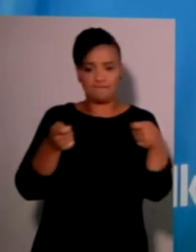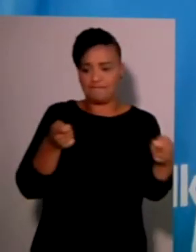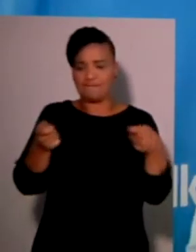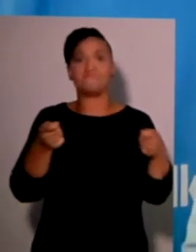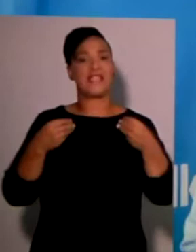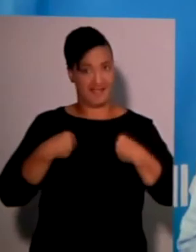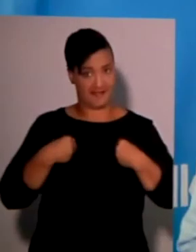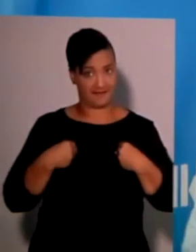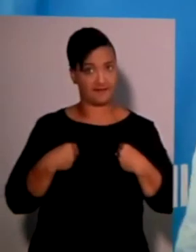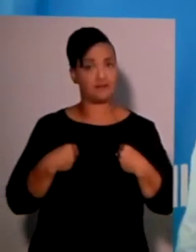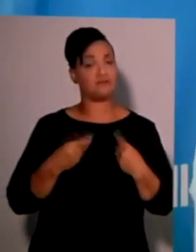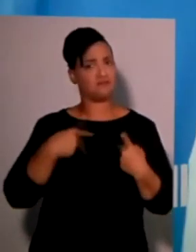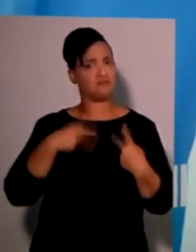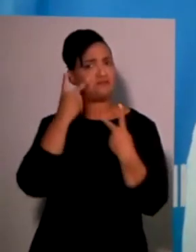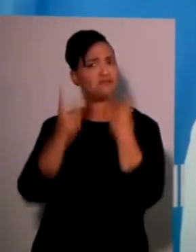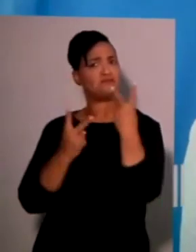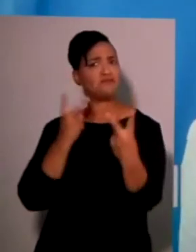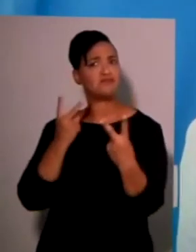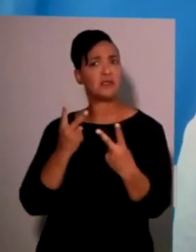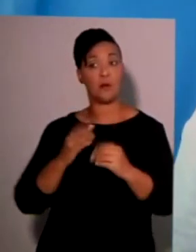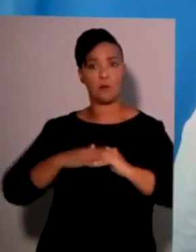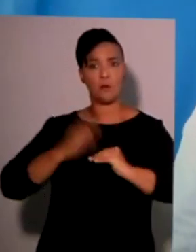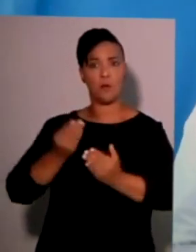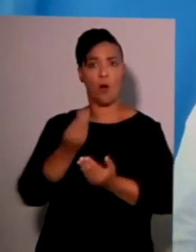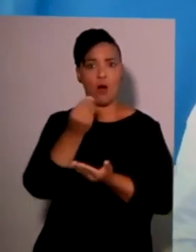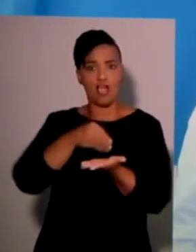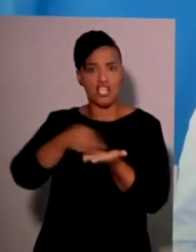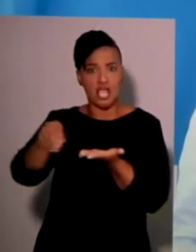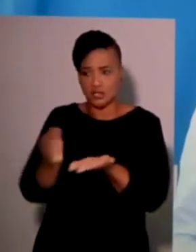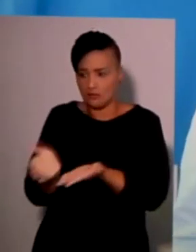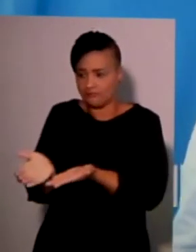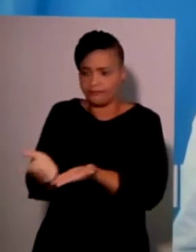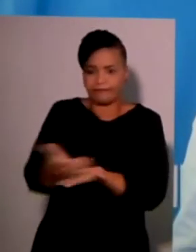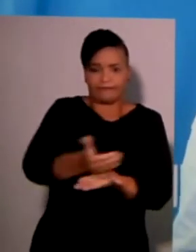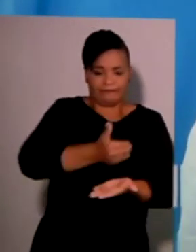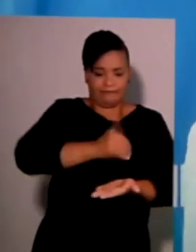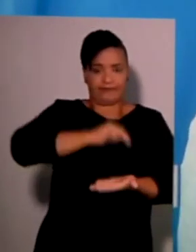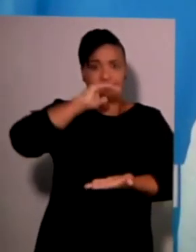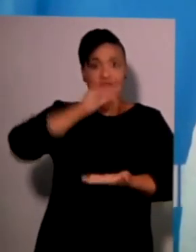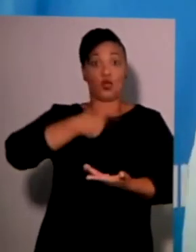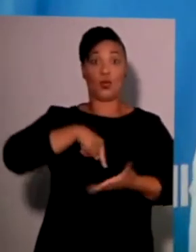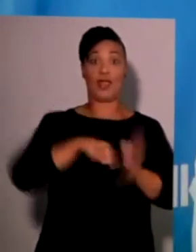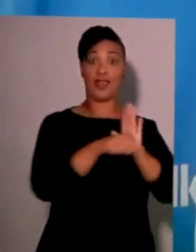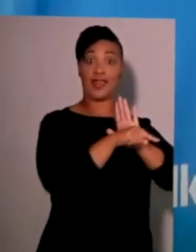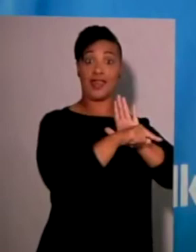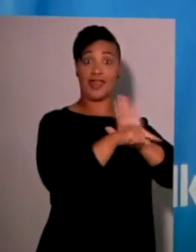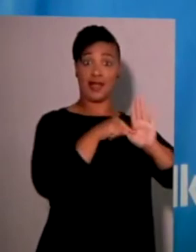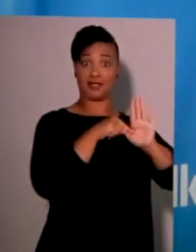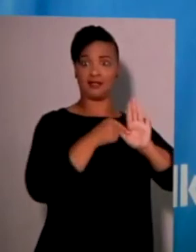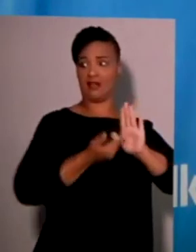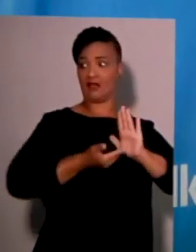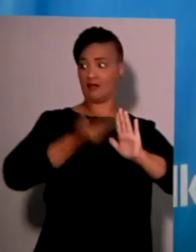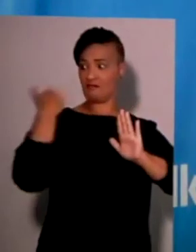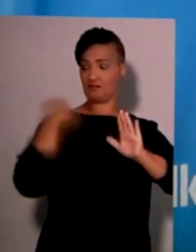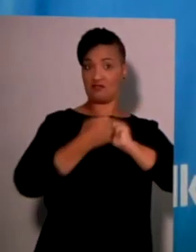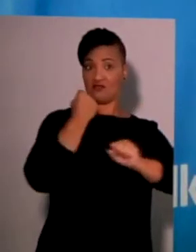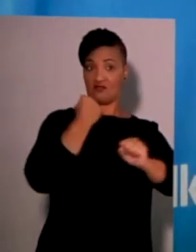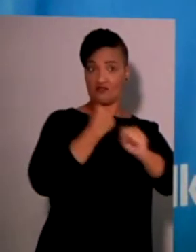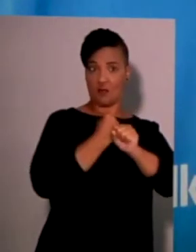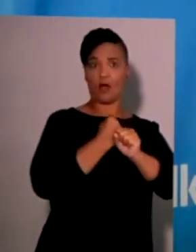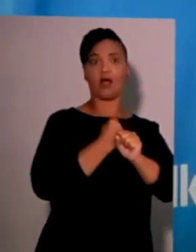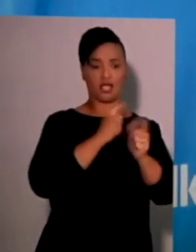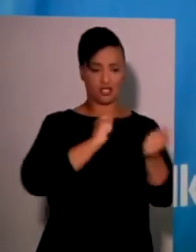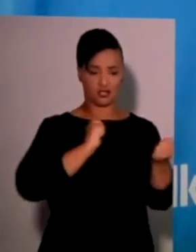also saw very, very strong cash generation. We moved from a negative free cash flow in the prior year to a